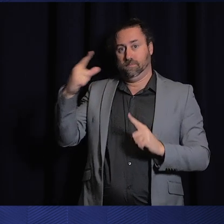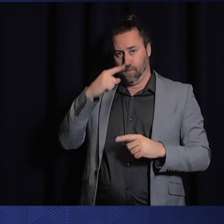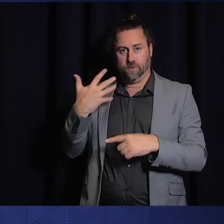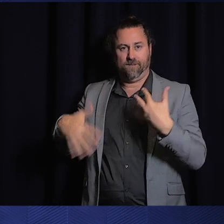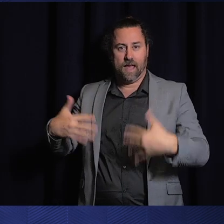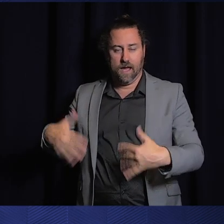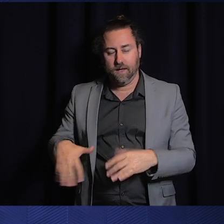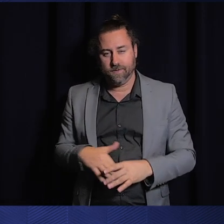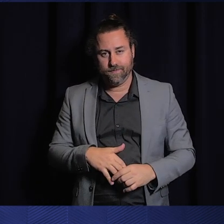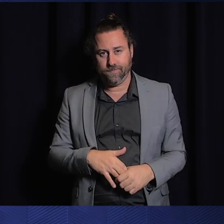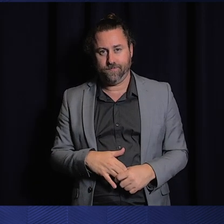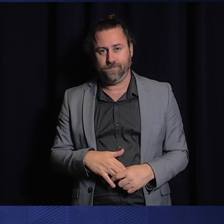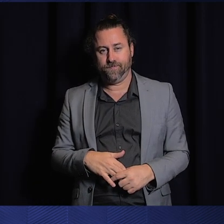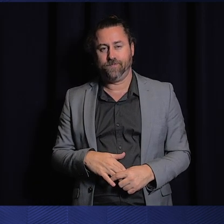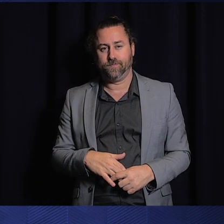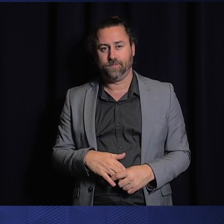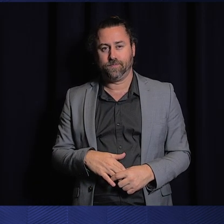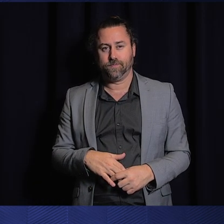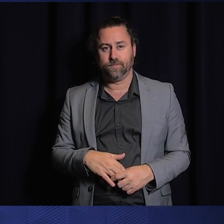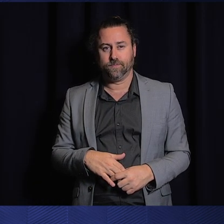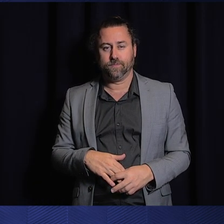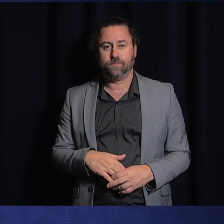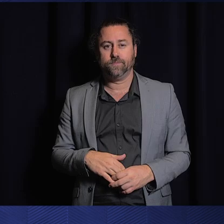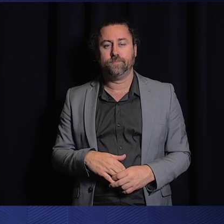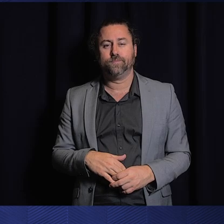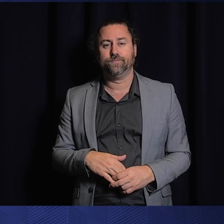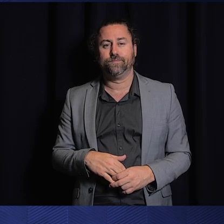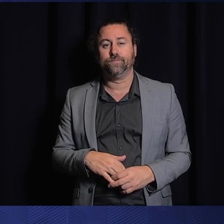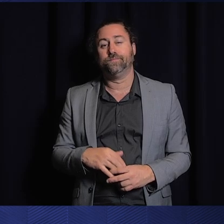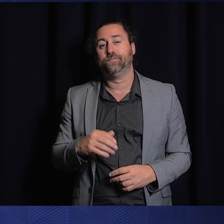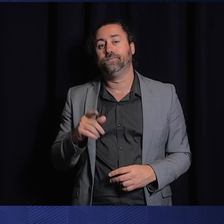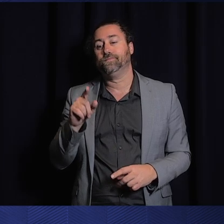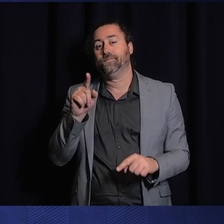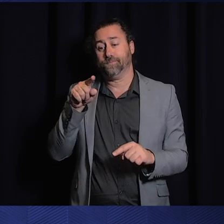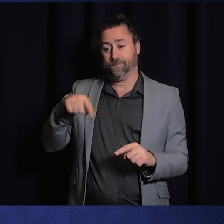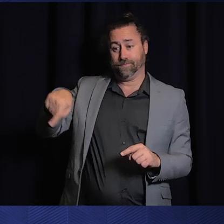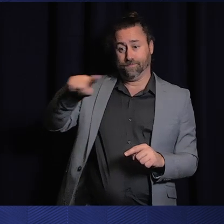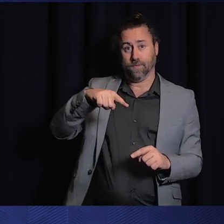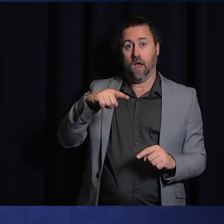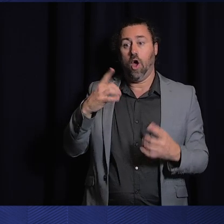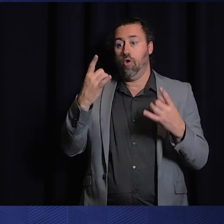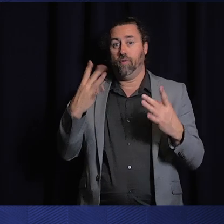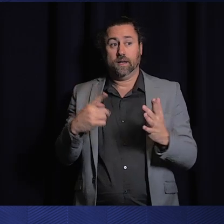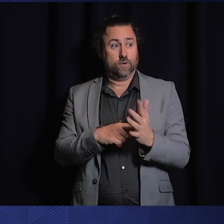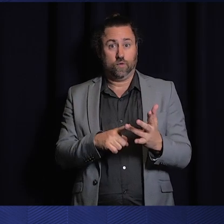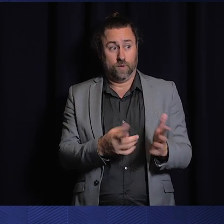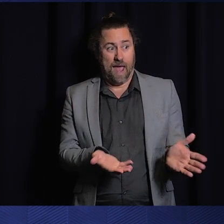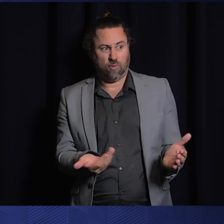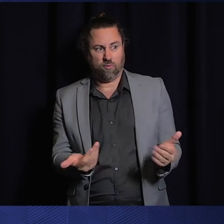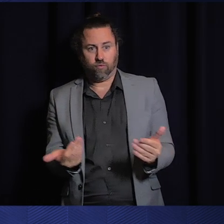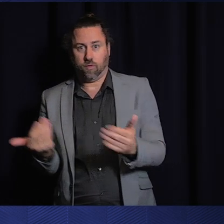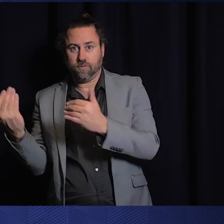A lot of these displacements occur in the context of preemptive evacuations. They are life-saving, they